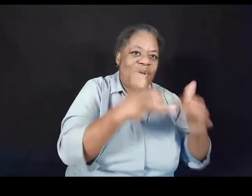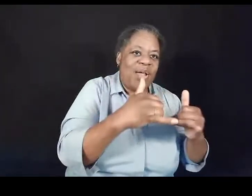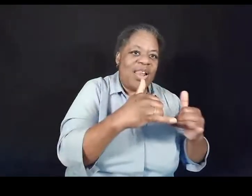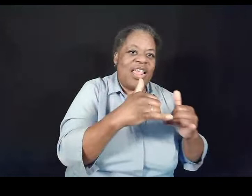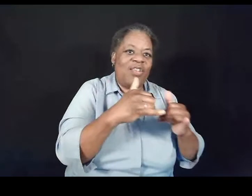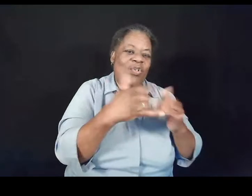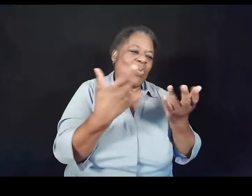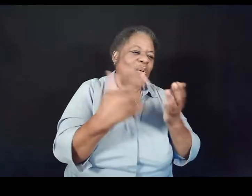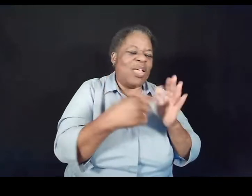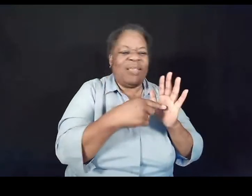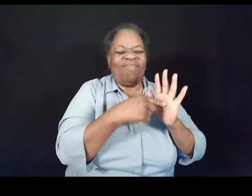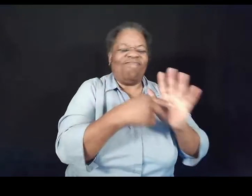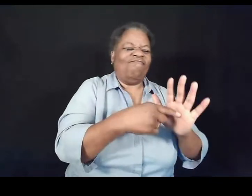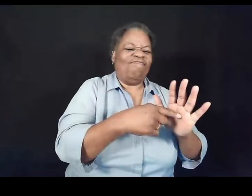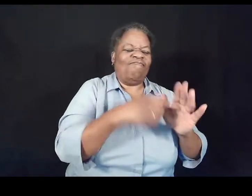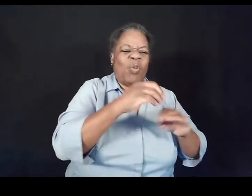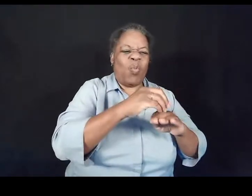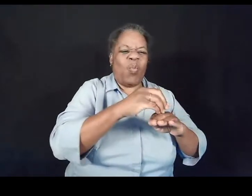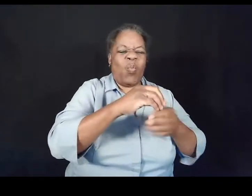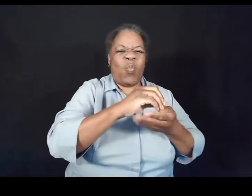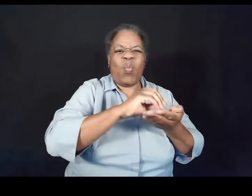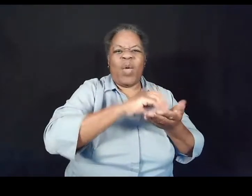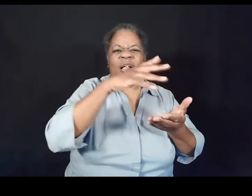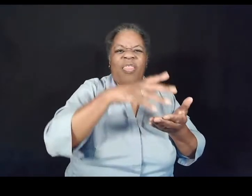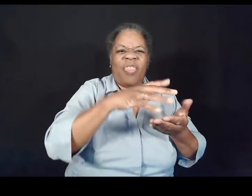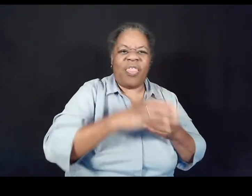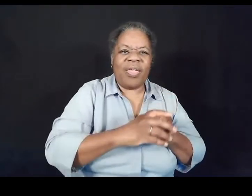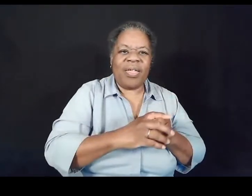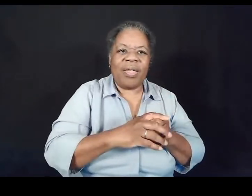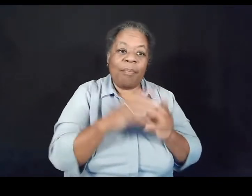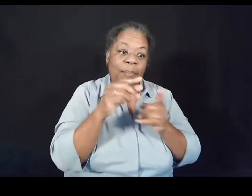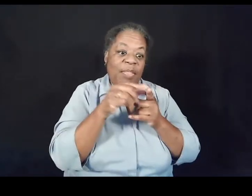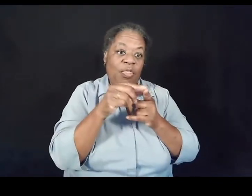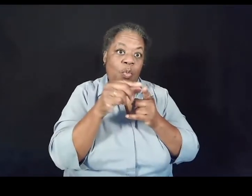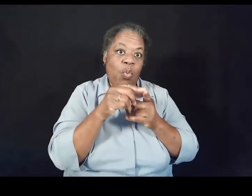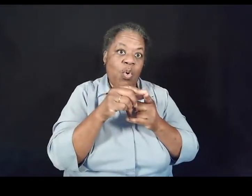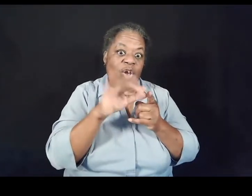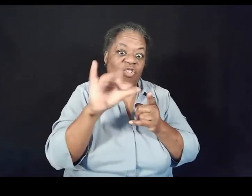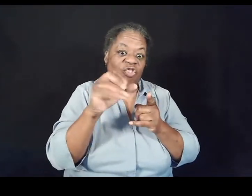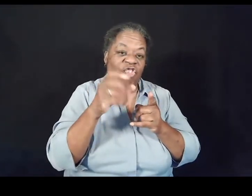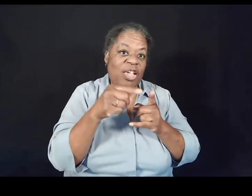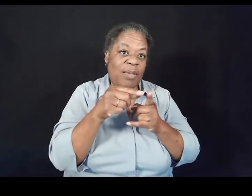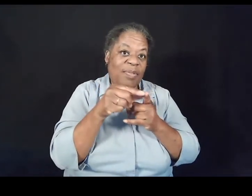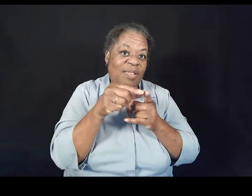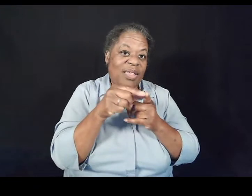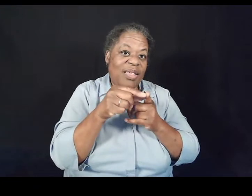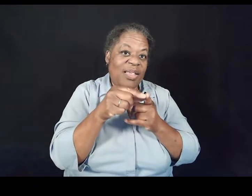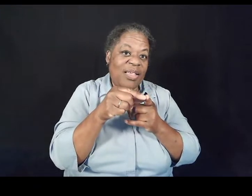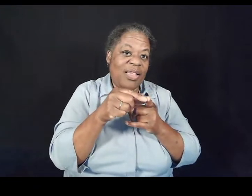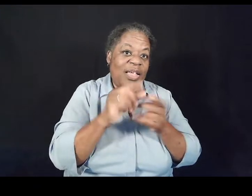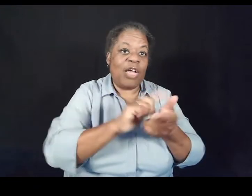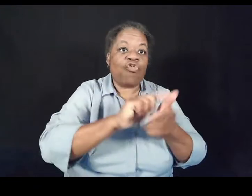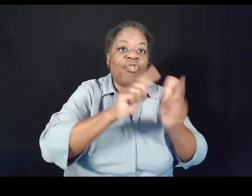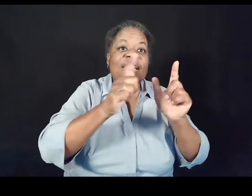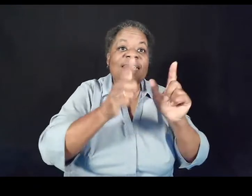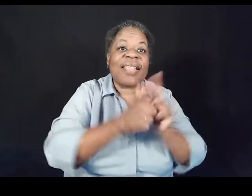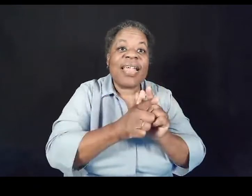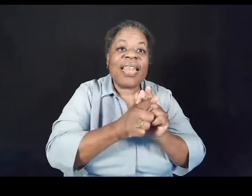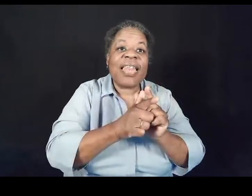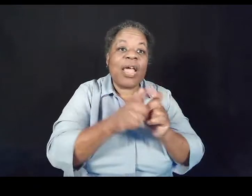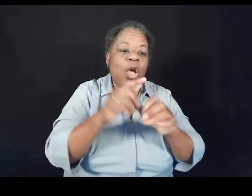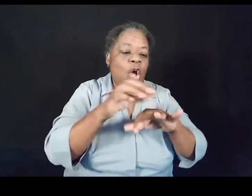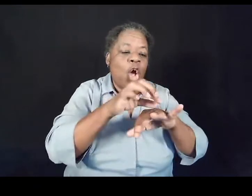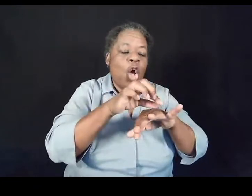wealth. But the particular word that James uses here is literally translated